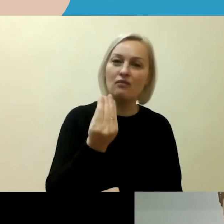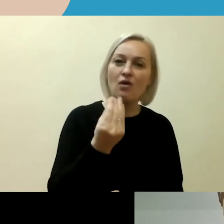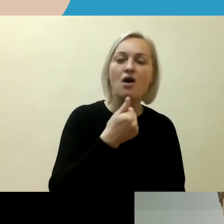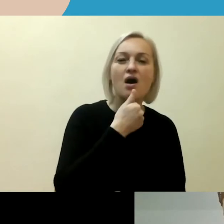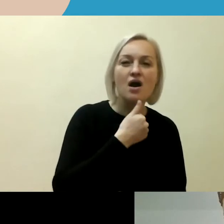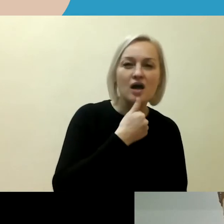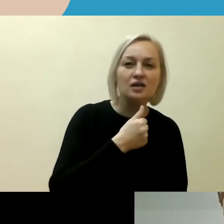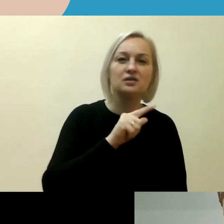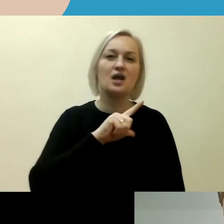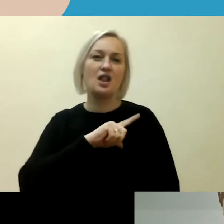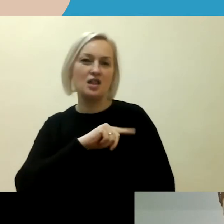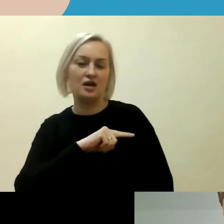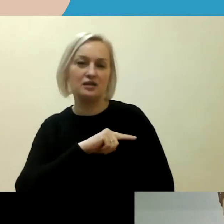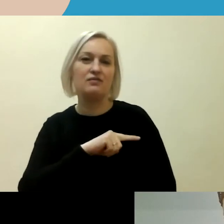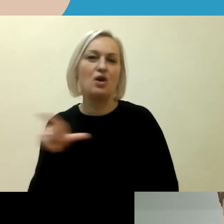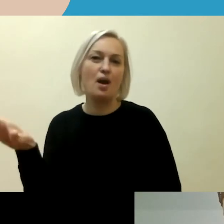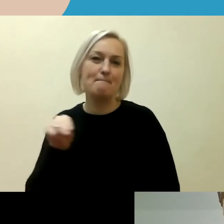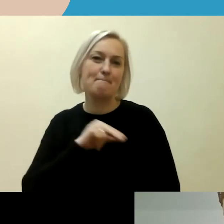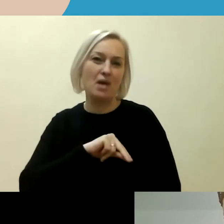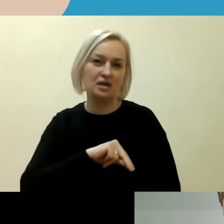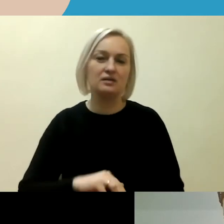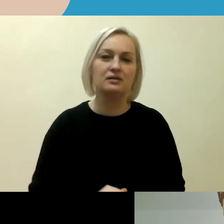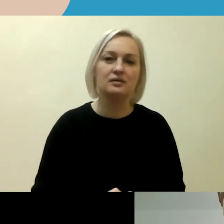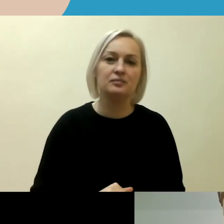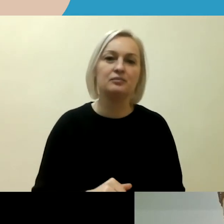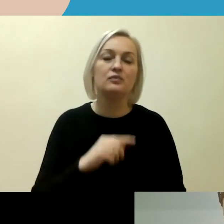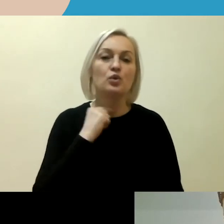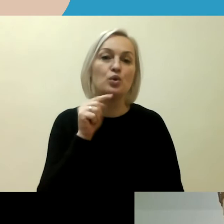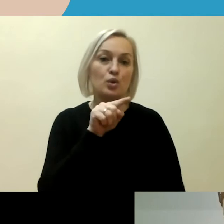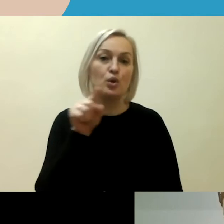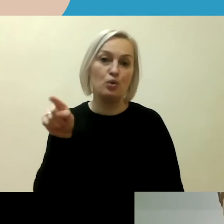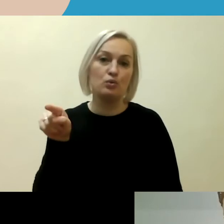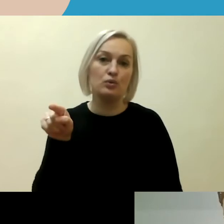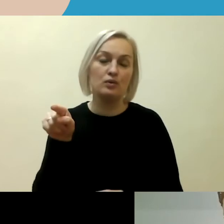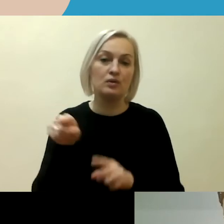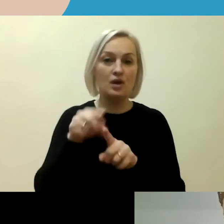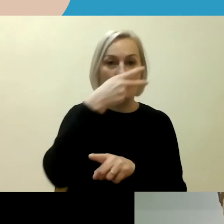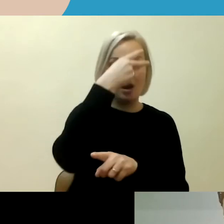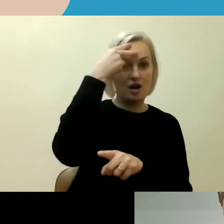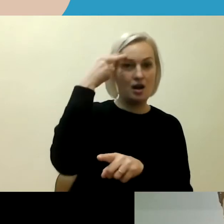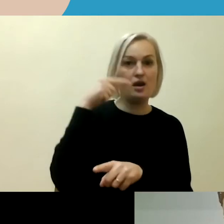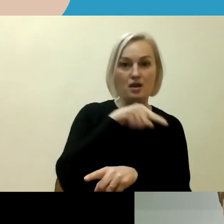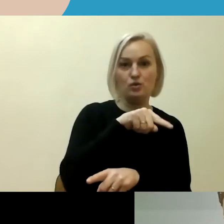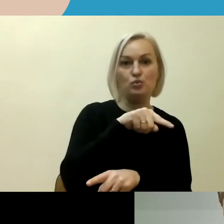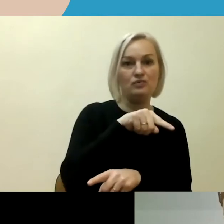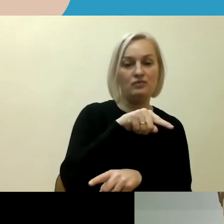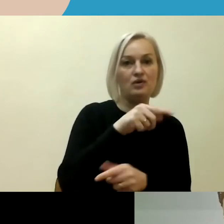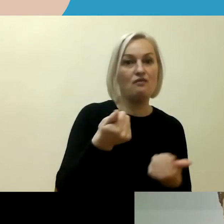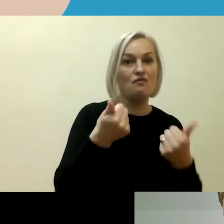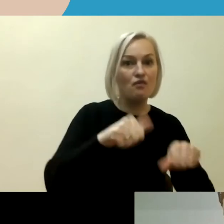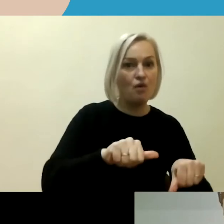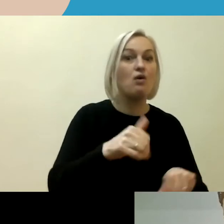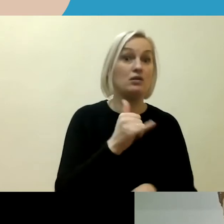we had a few projects with partners from Latvia and Estonia. And in most